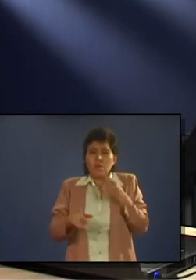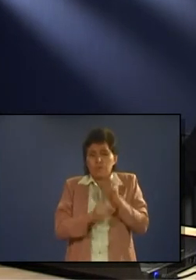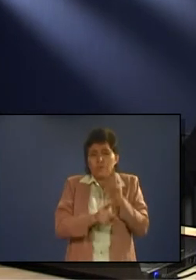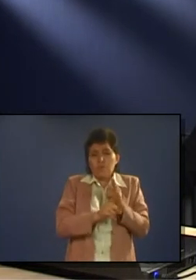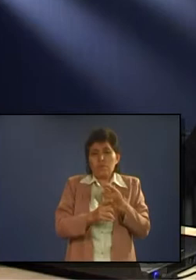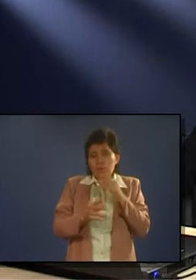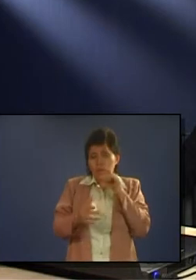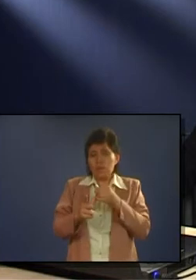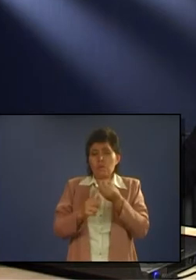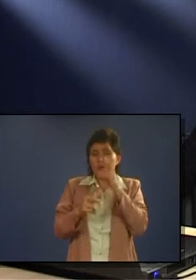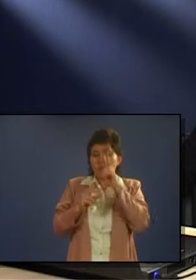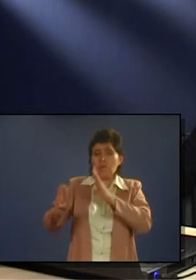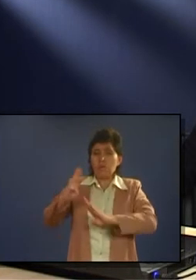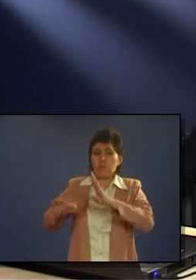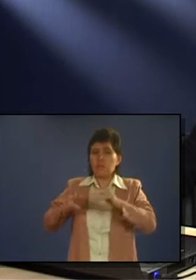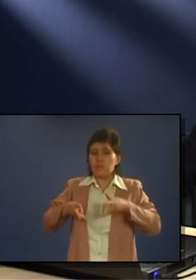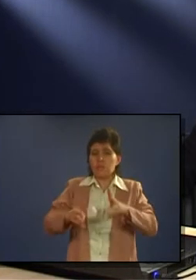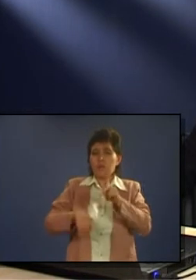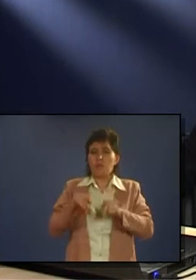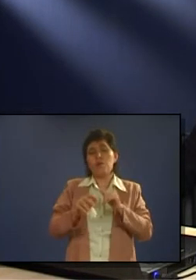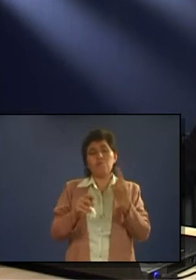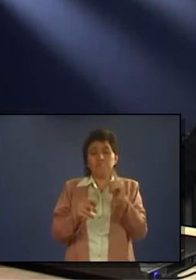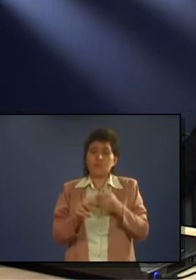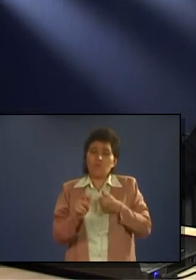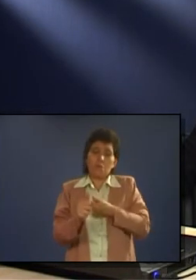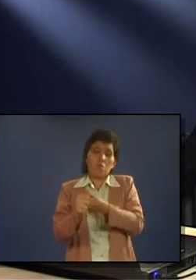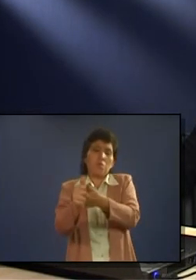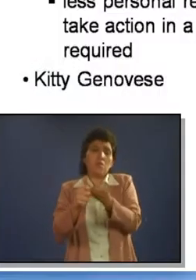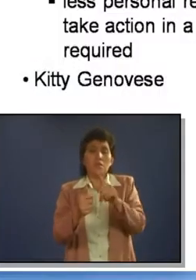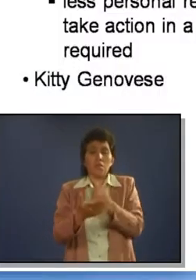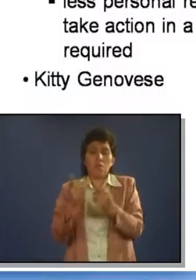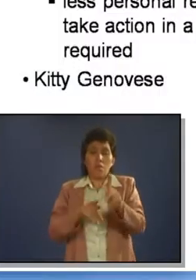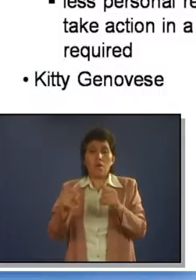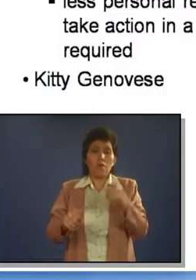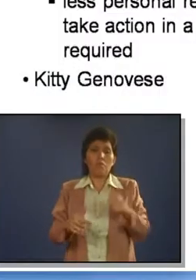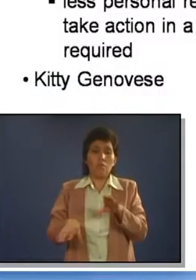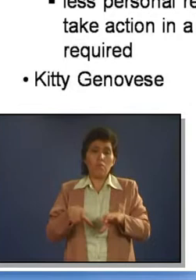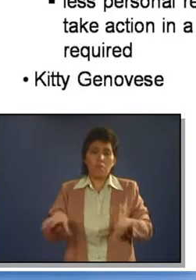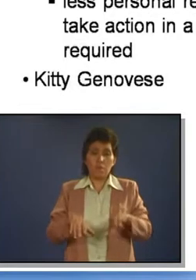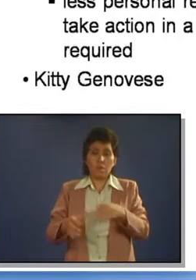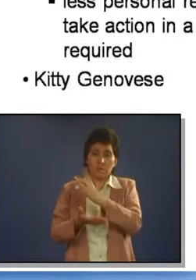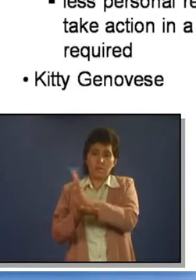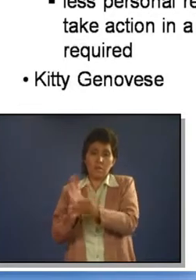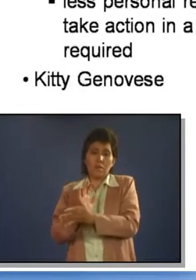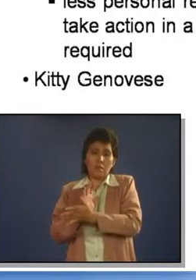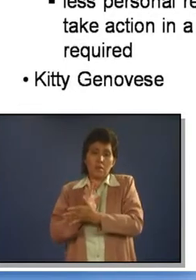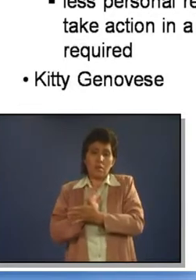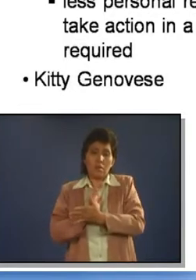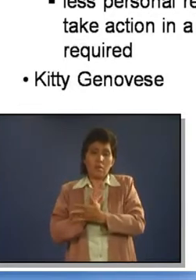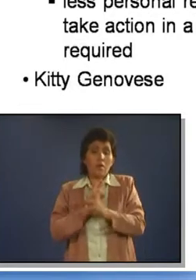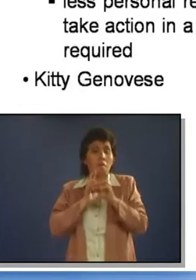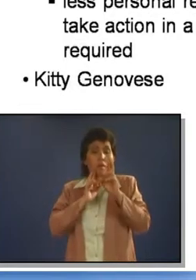look at the behavior of other people and you just follow that kind of behavior. Next one is the diffusion